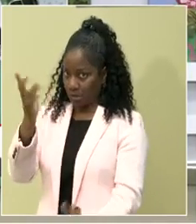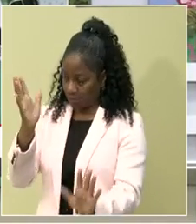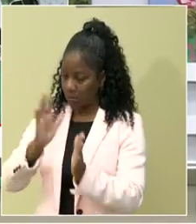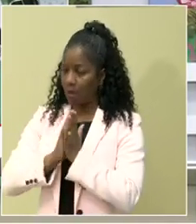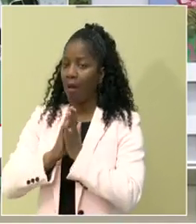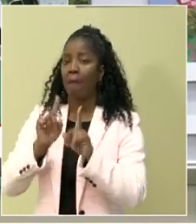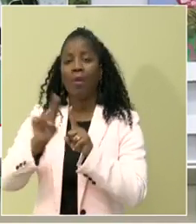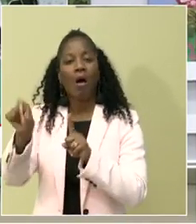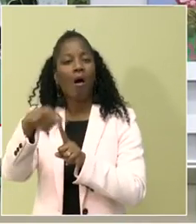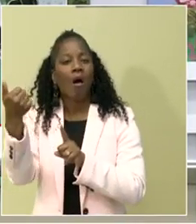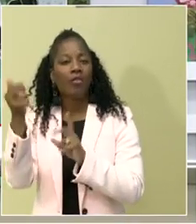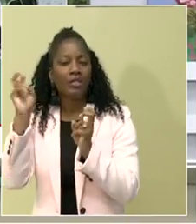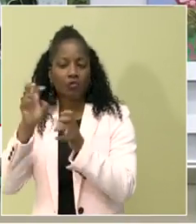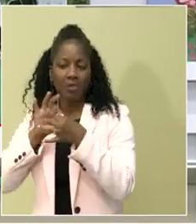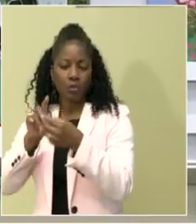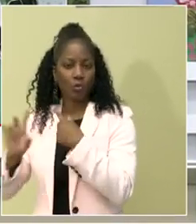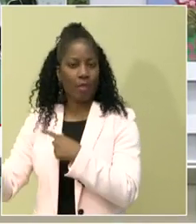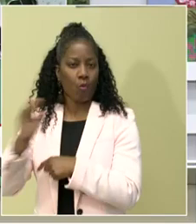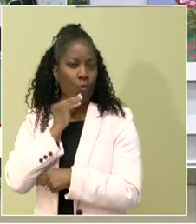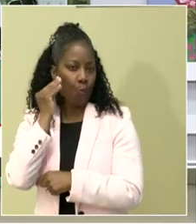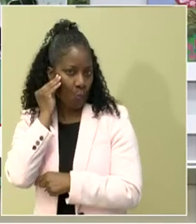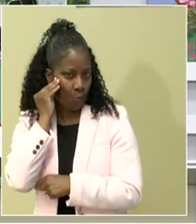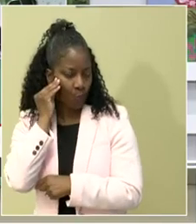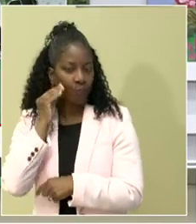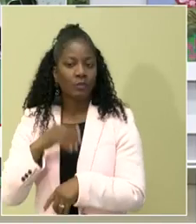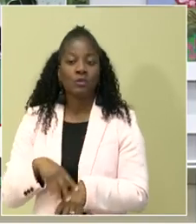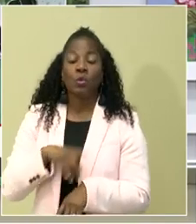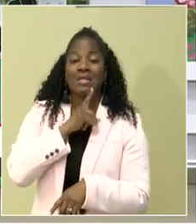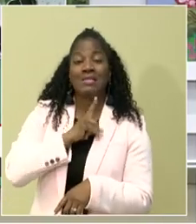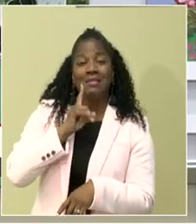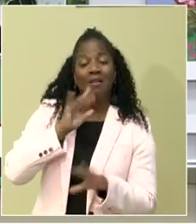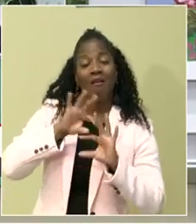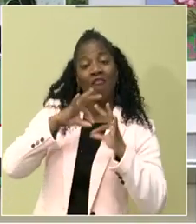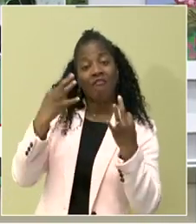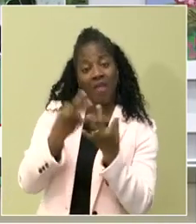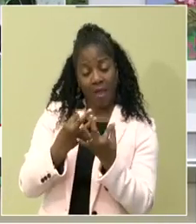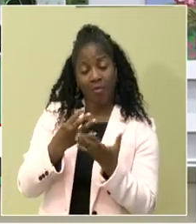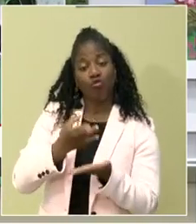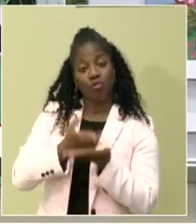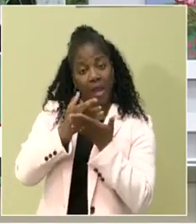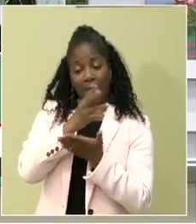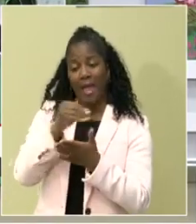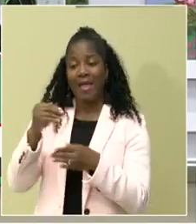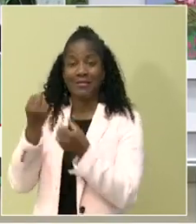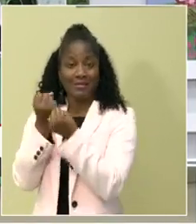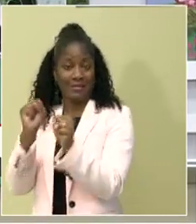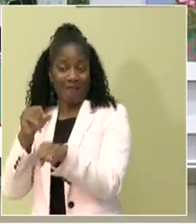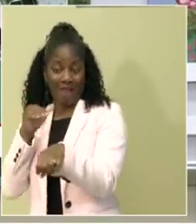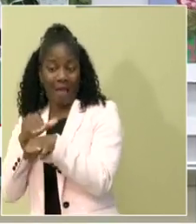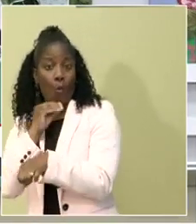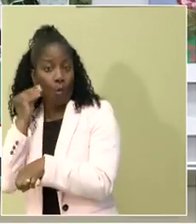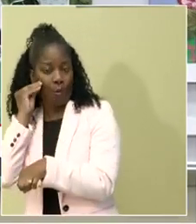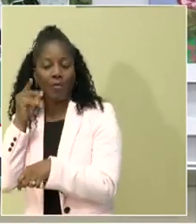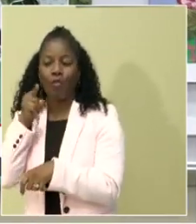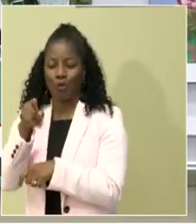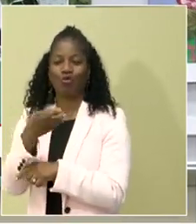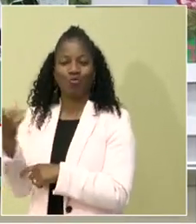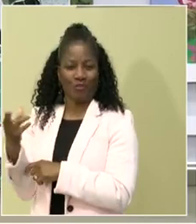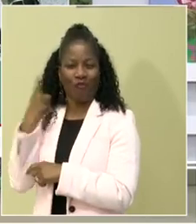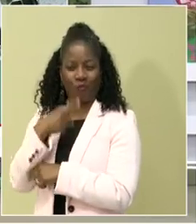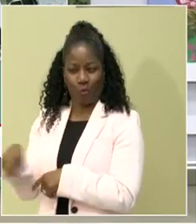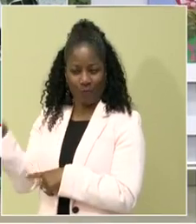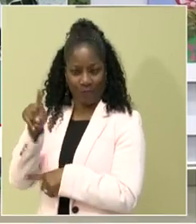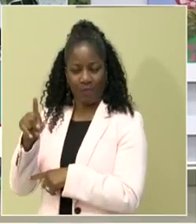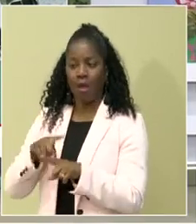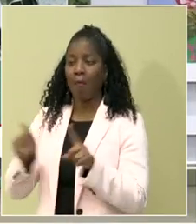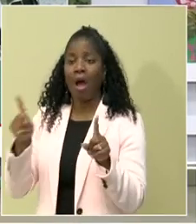but other issues in their home. So single family rehab and safe at home are also resources. Now, I should also mention all